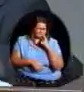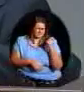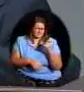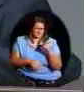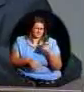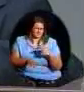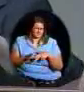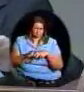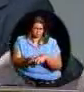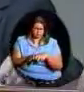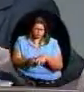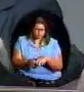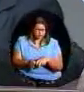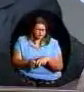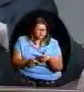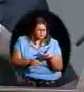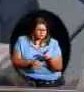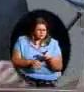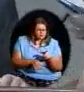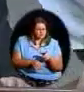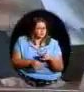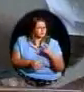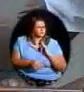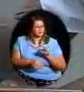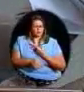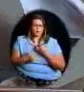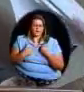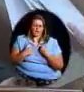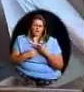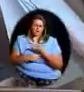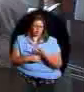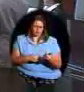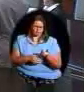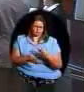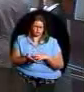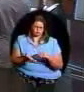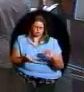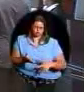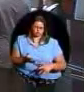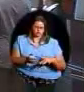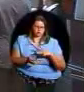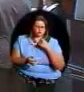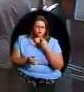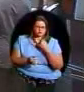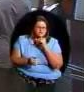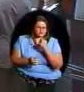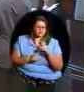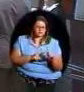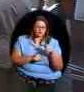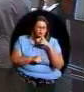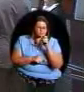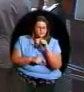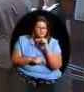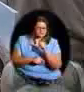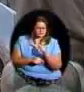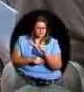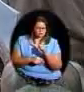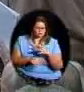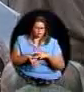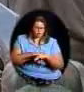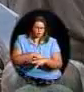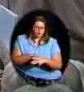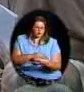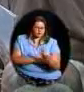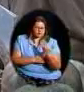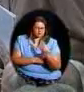transportation. We did have a few students that reported that they did not choose to attend because it was too early in the